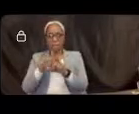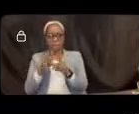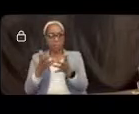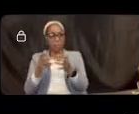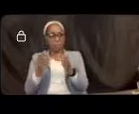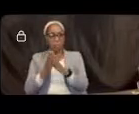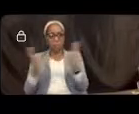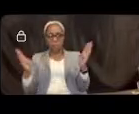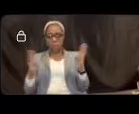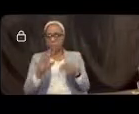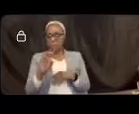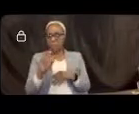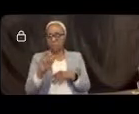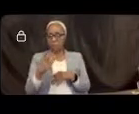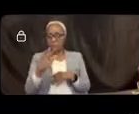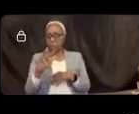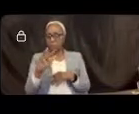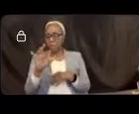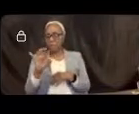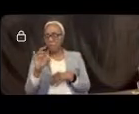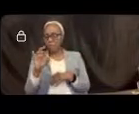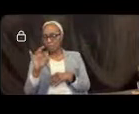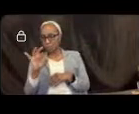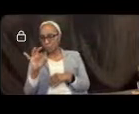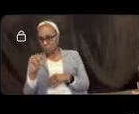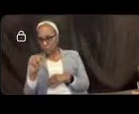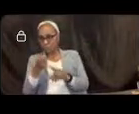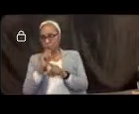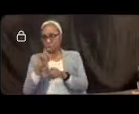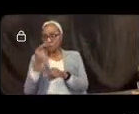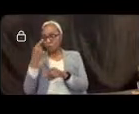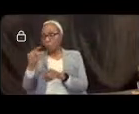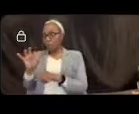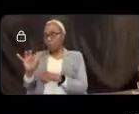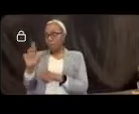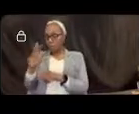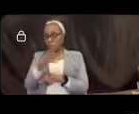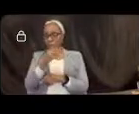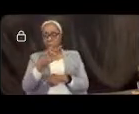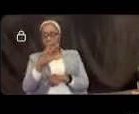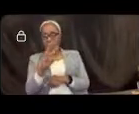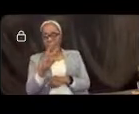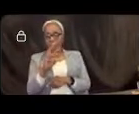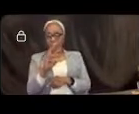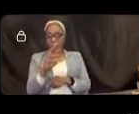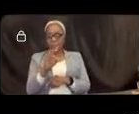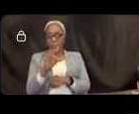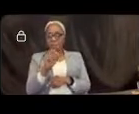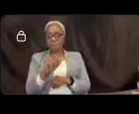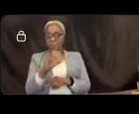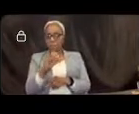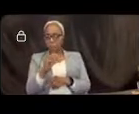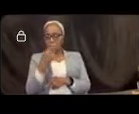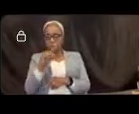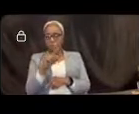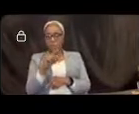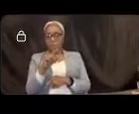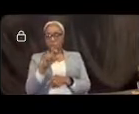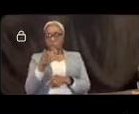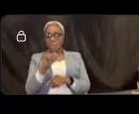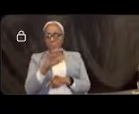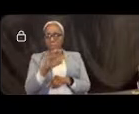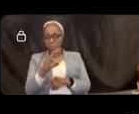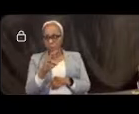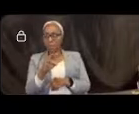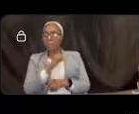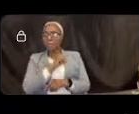of 37.39 feet for Lot 8R and 37.40 for Lot 9R.